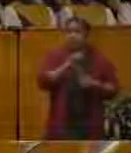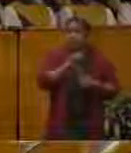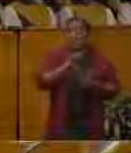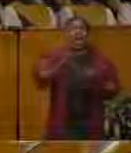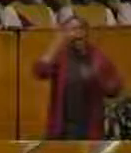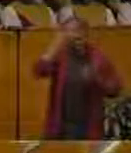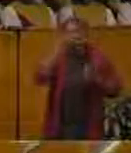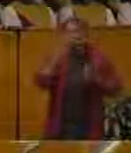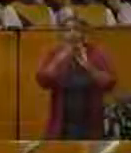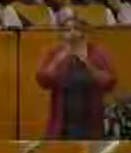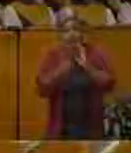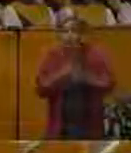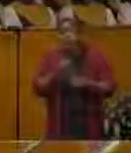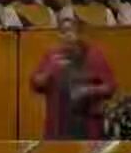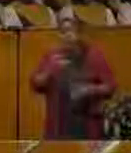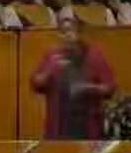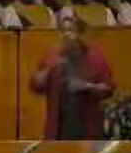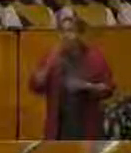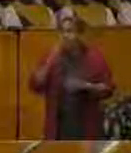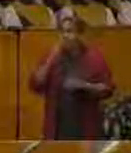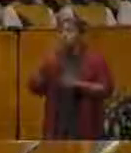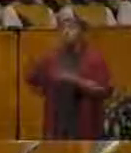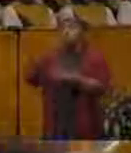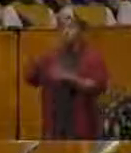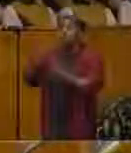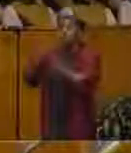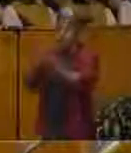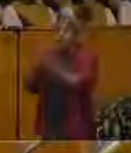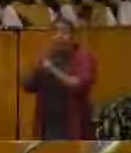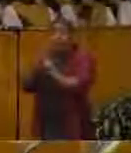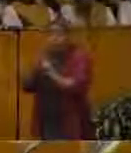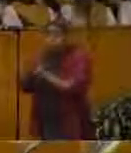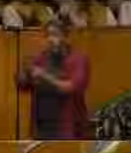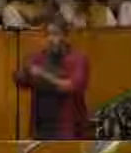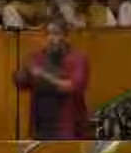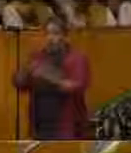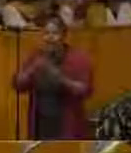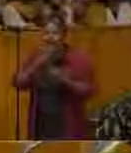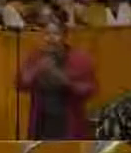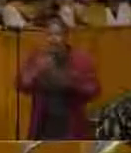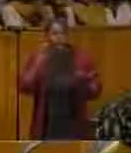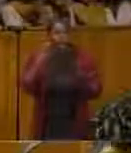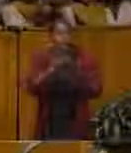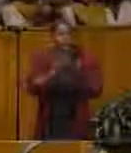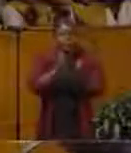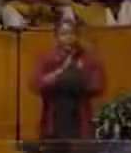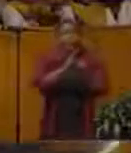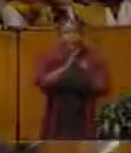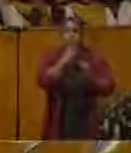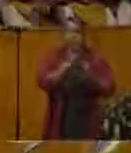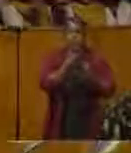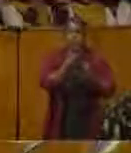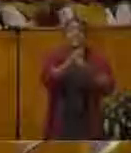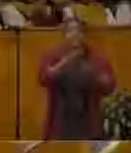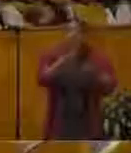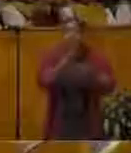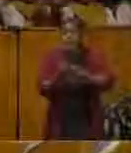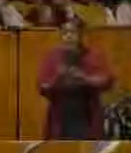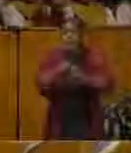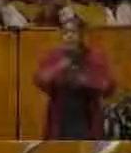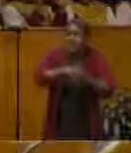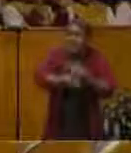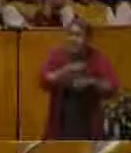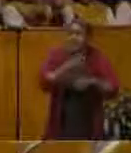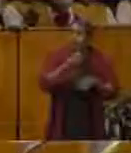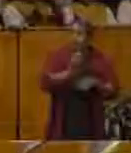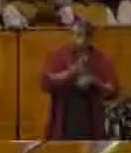y'all registered 50 folk to vote, but that don't come close to the souls that were saved and baptized into the body of Christ. I know